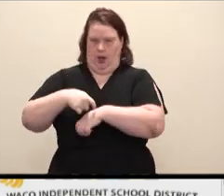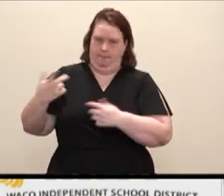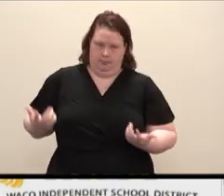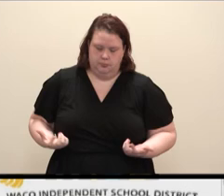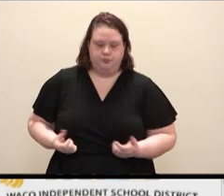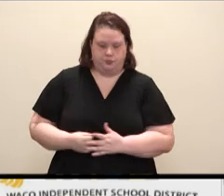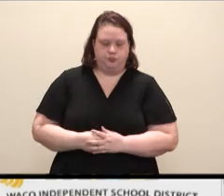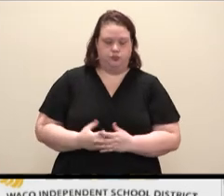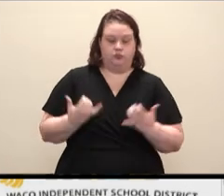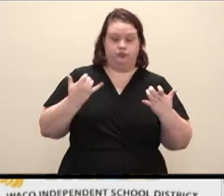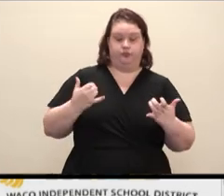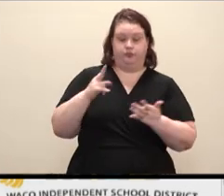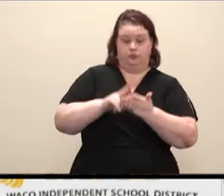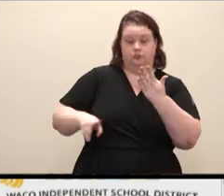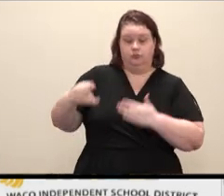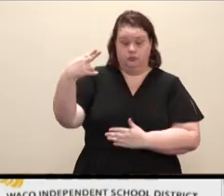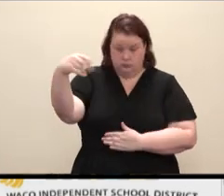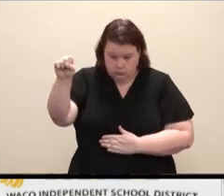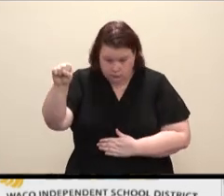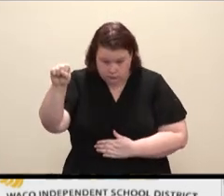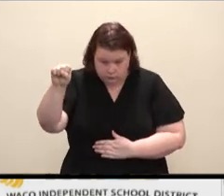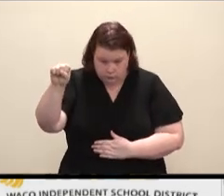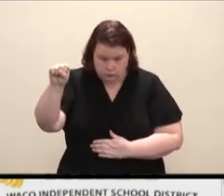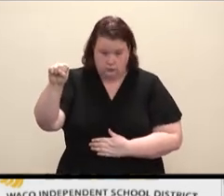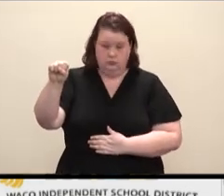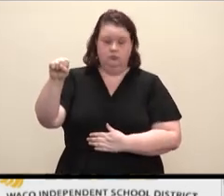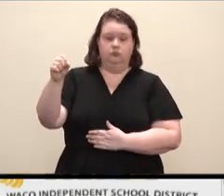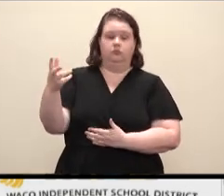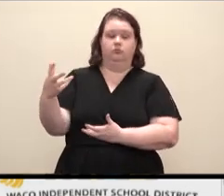University High School is incorporating a